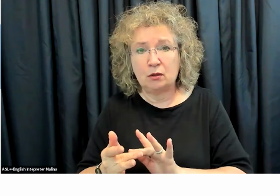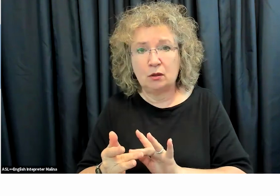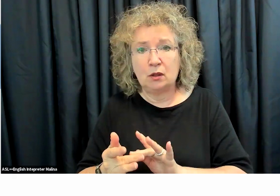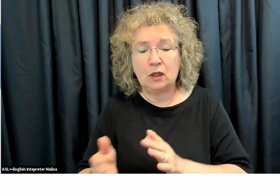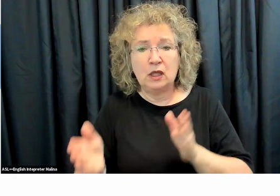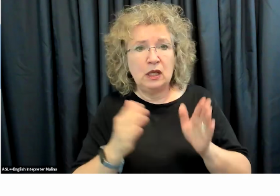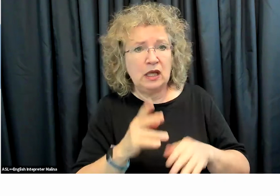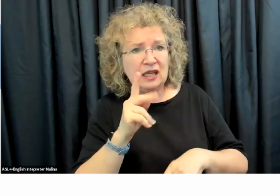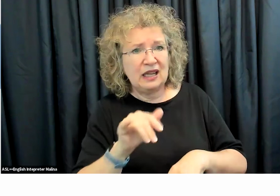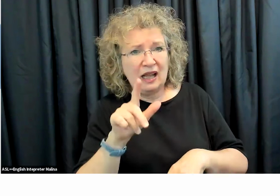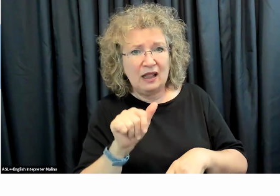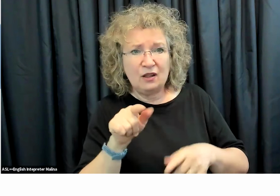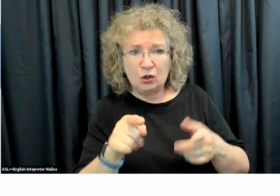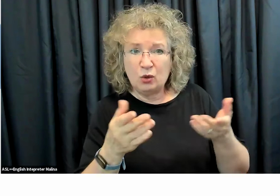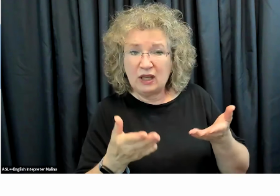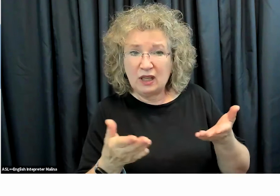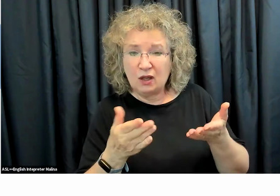are you on?